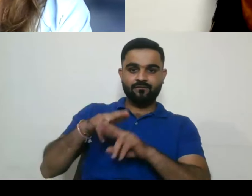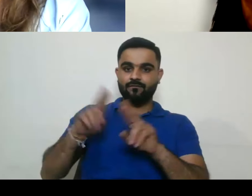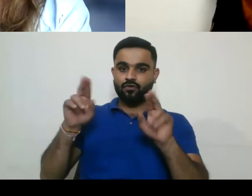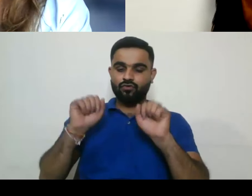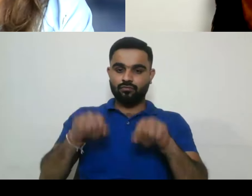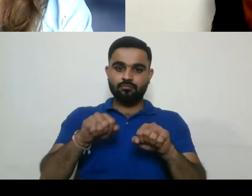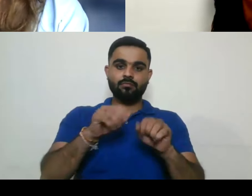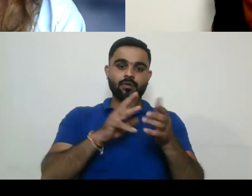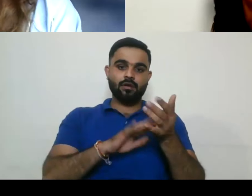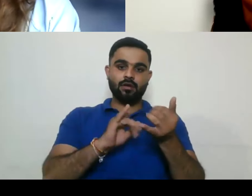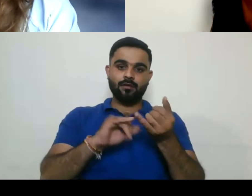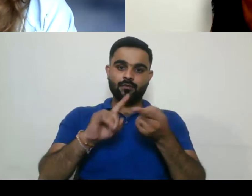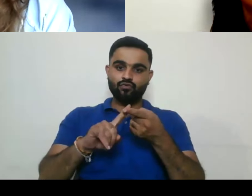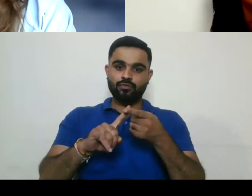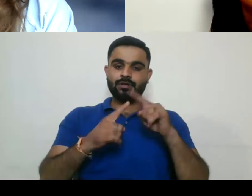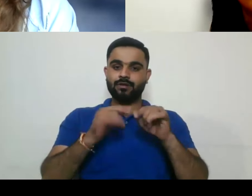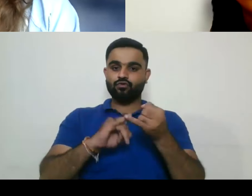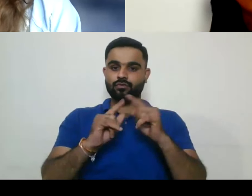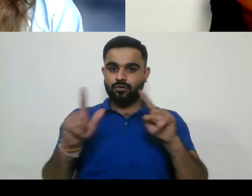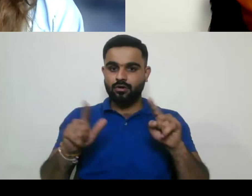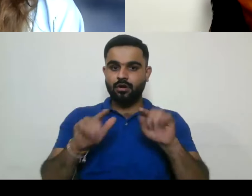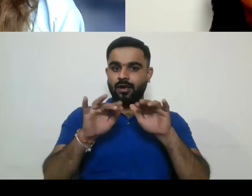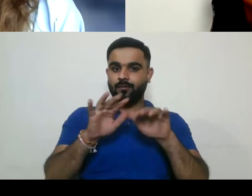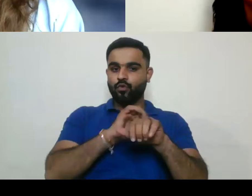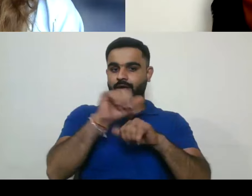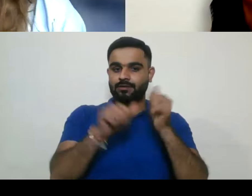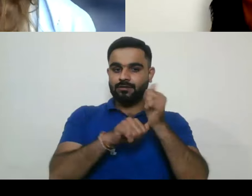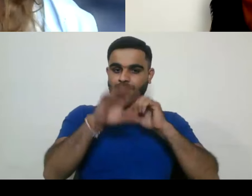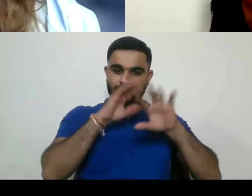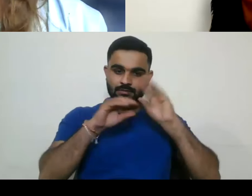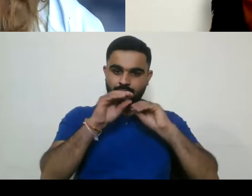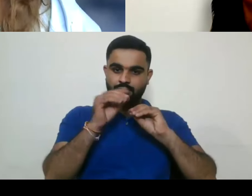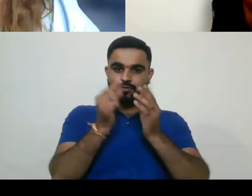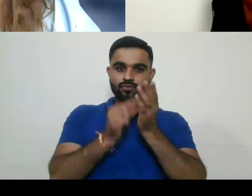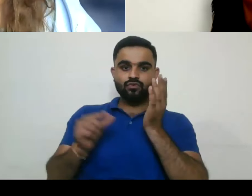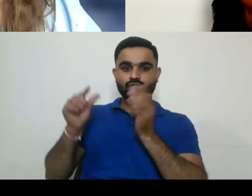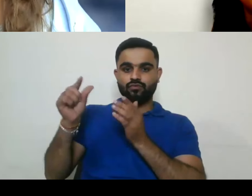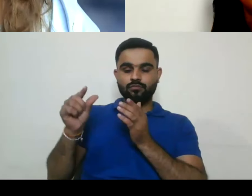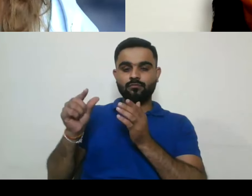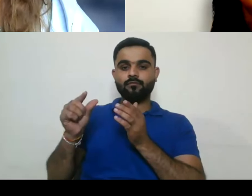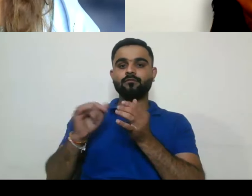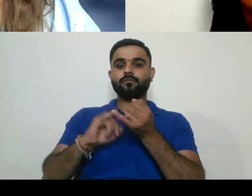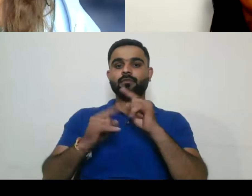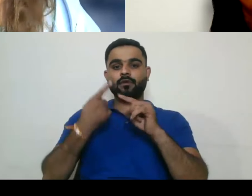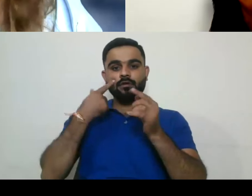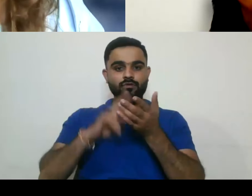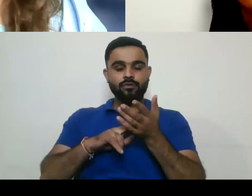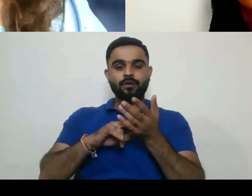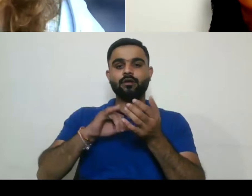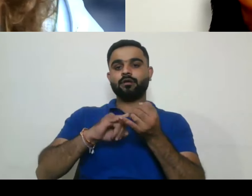her MSc in TESOL and Computer Assisted Language Learning from the University of Stirling, Scotland,